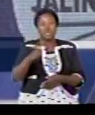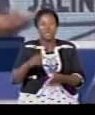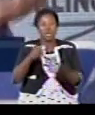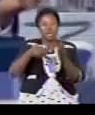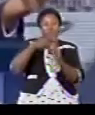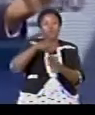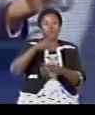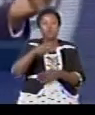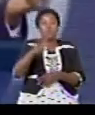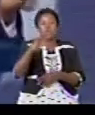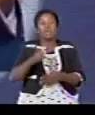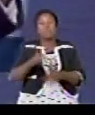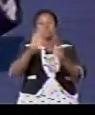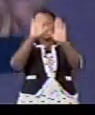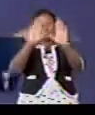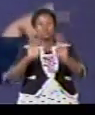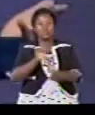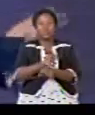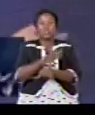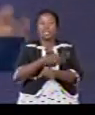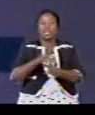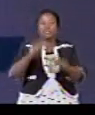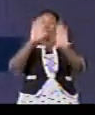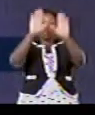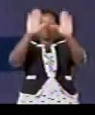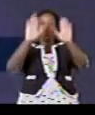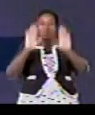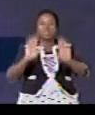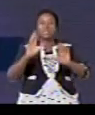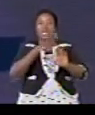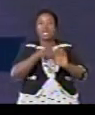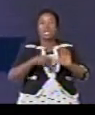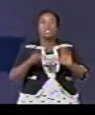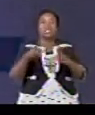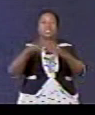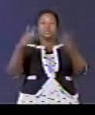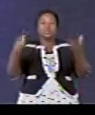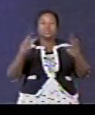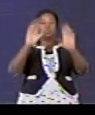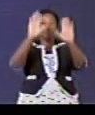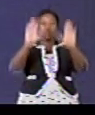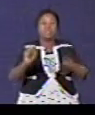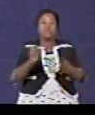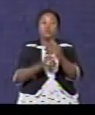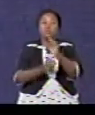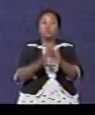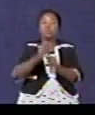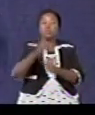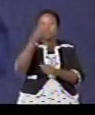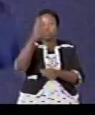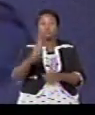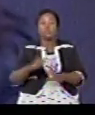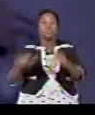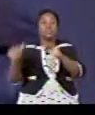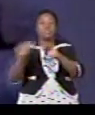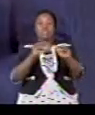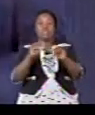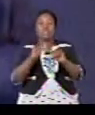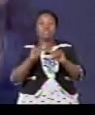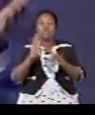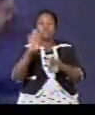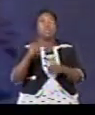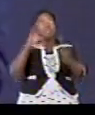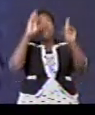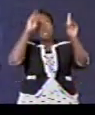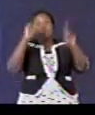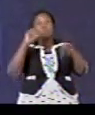by miracles and wonders and signs, which God did by him in